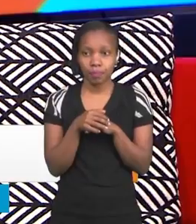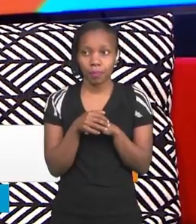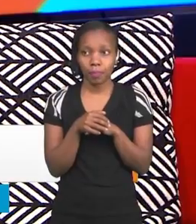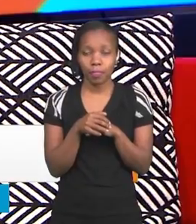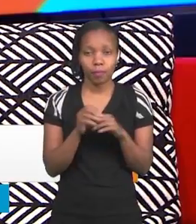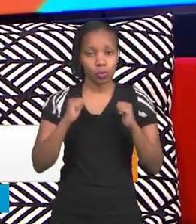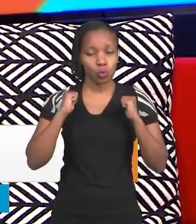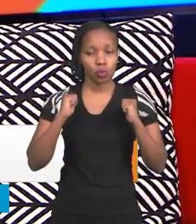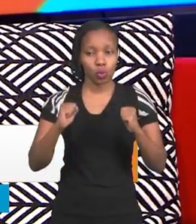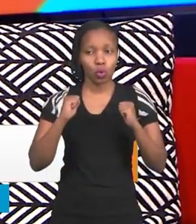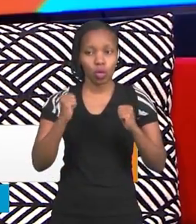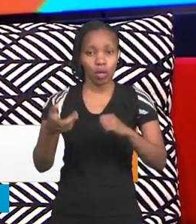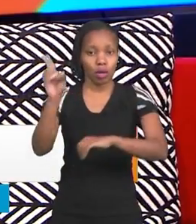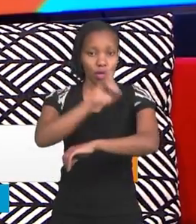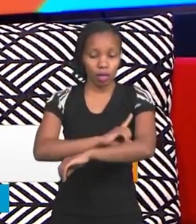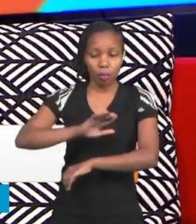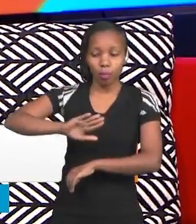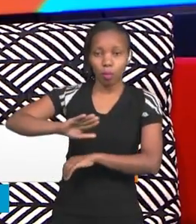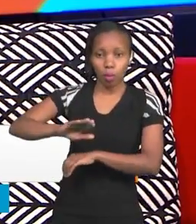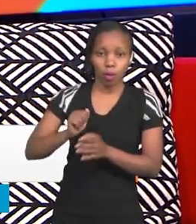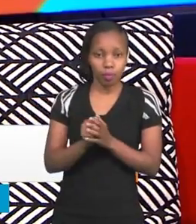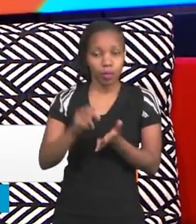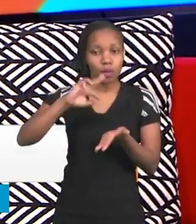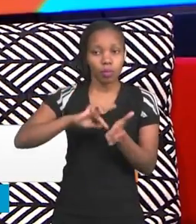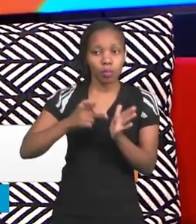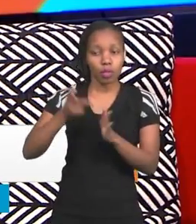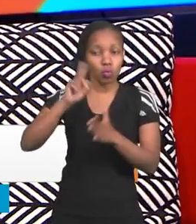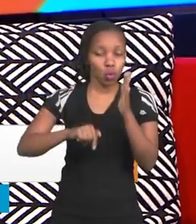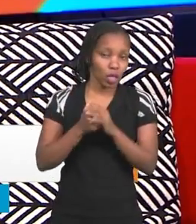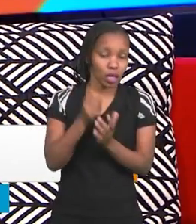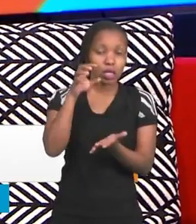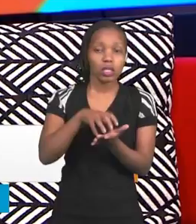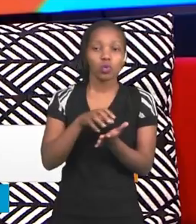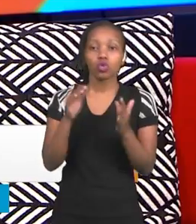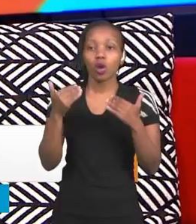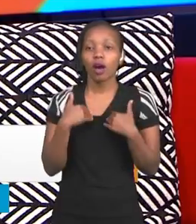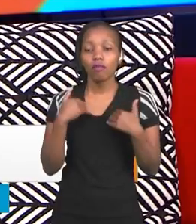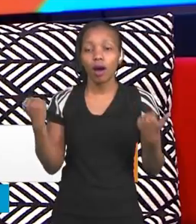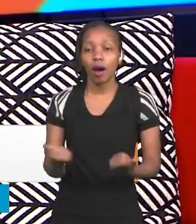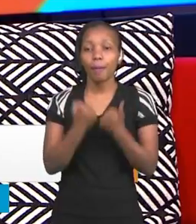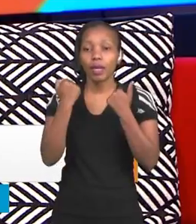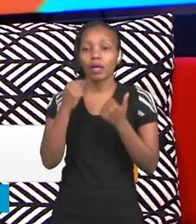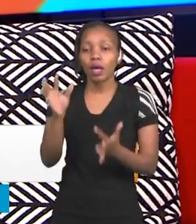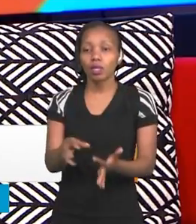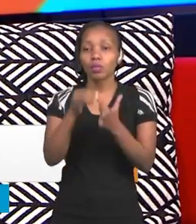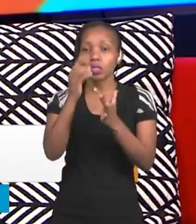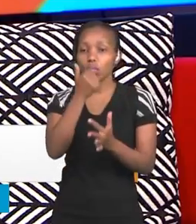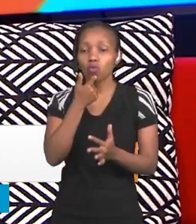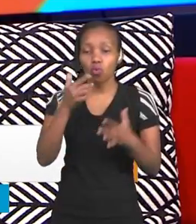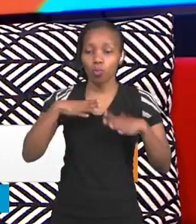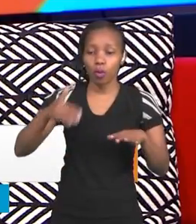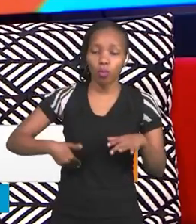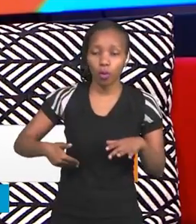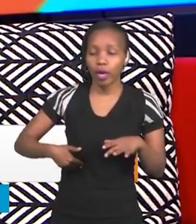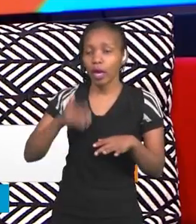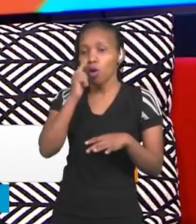coming strongly to put this day aside, it means detrimental situations have been happening to especially young people who've been